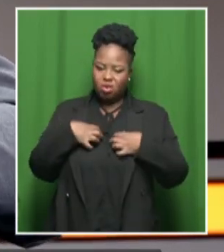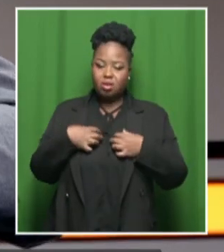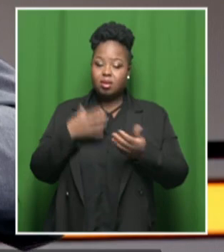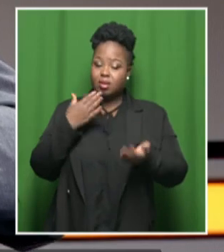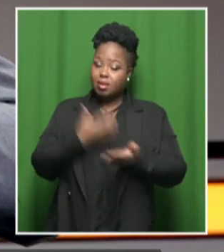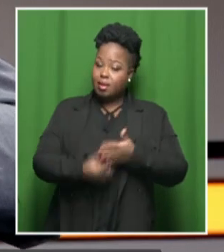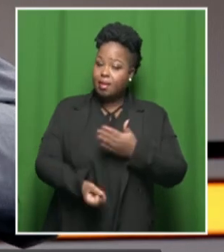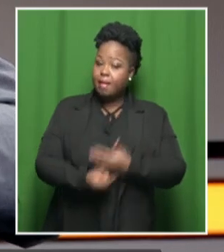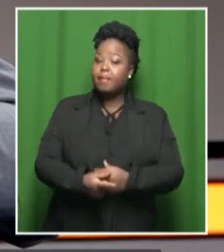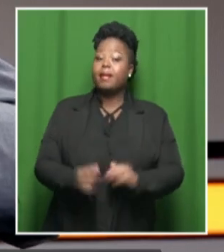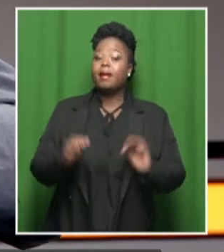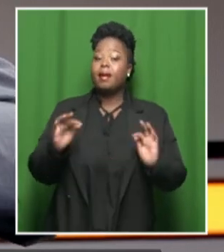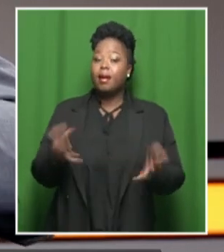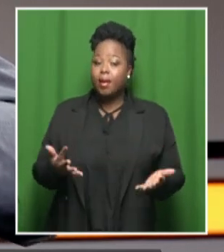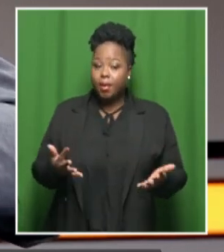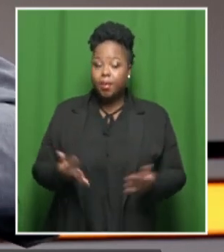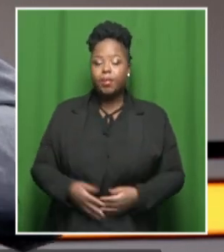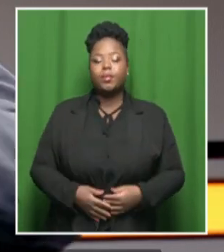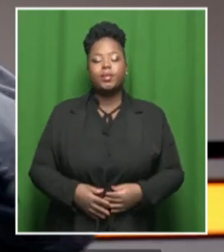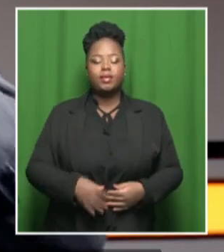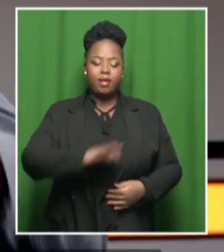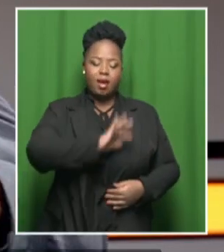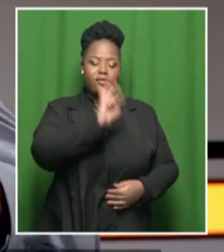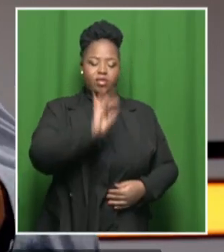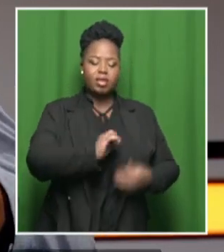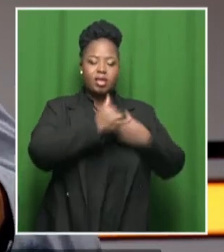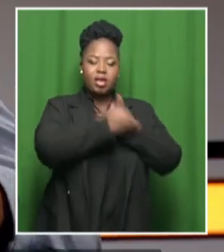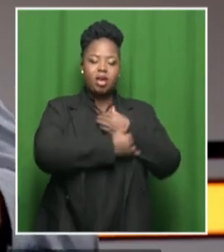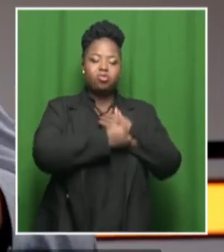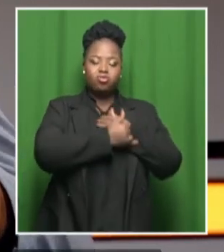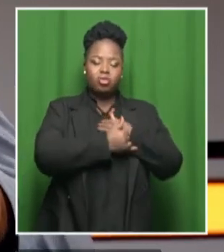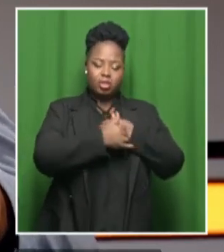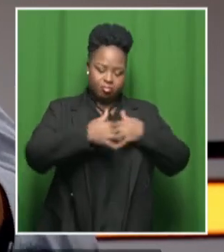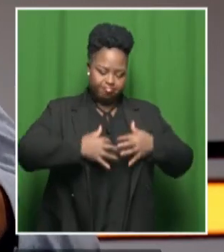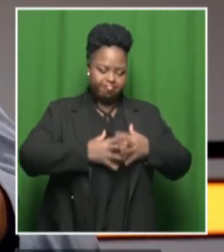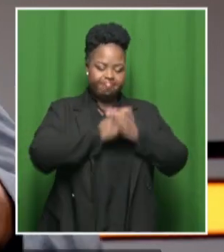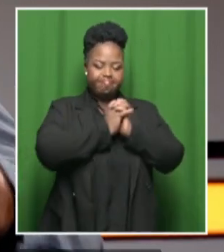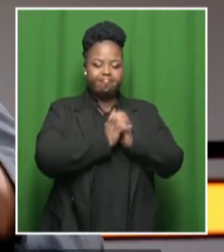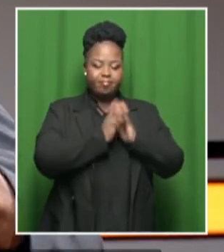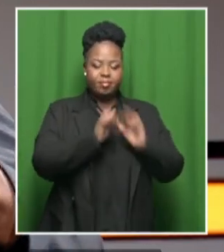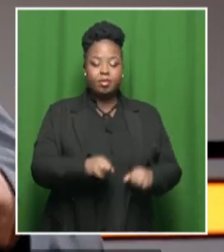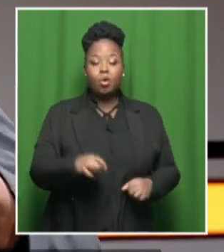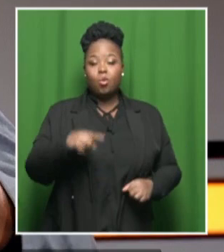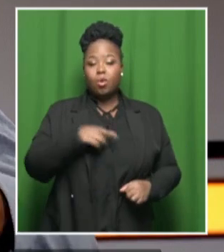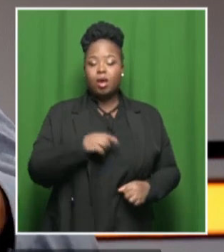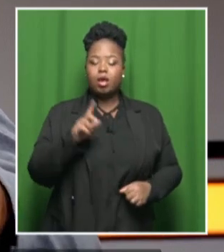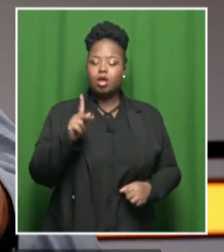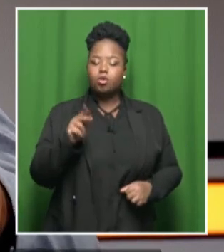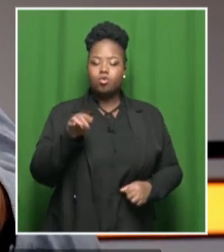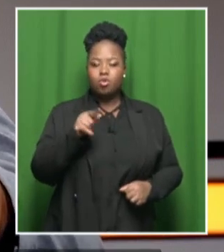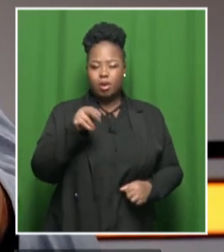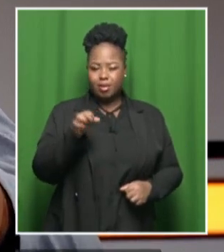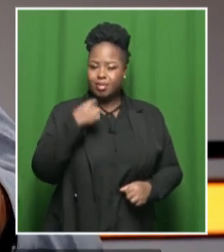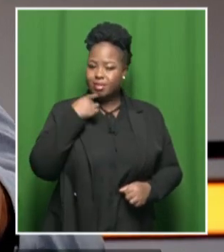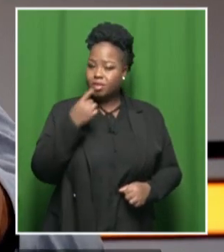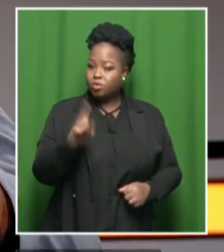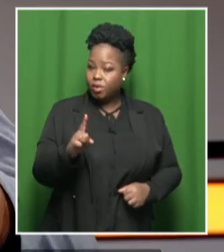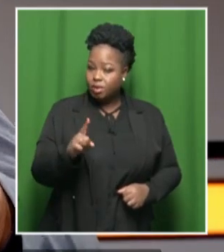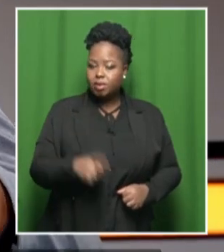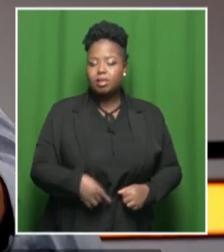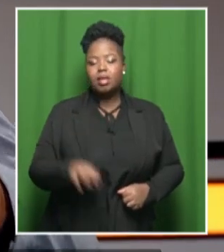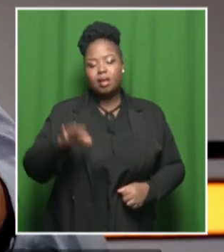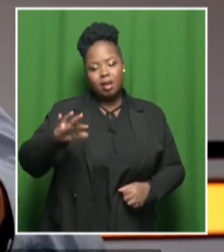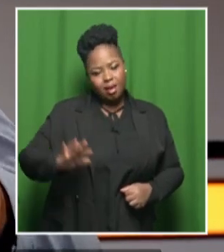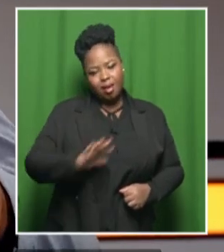done only if we are united. As Kwame Nkrumah has said, Africa must unite. This motto is